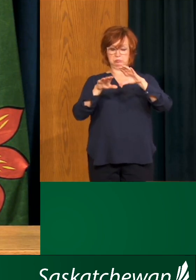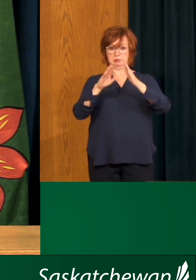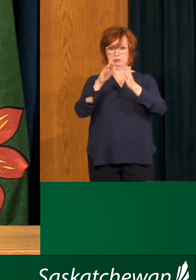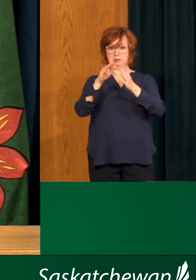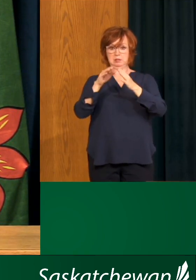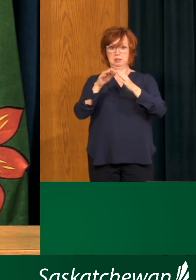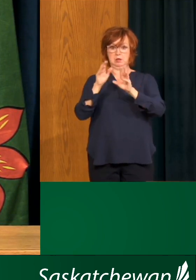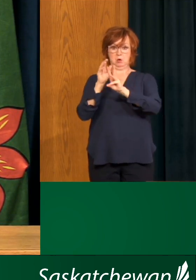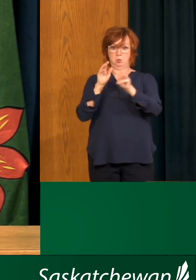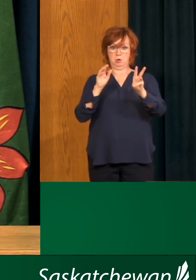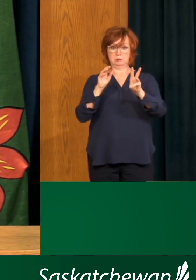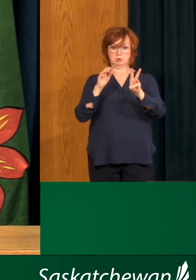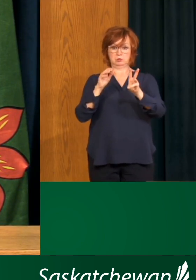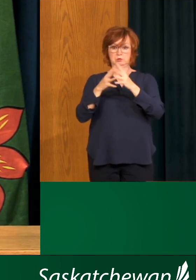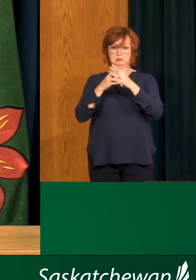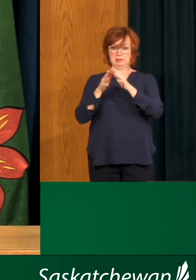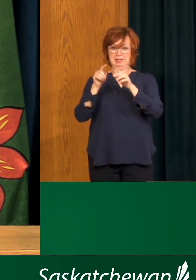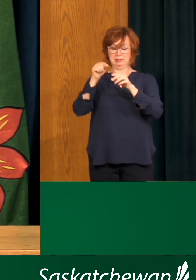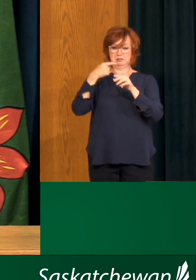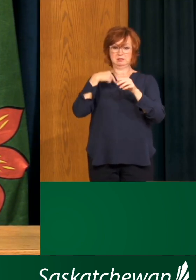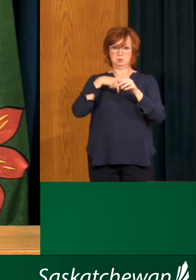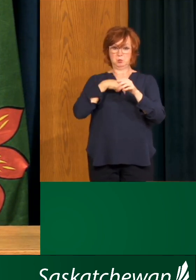you will see a hesitance to